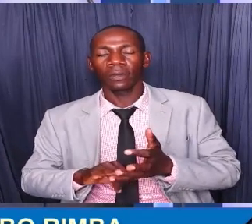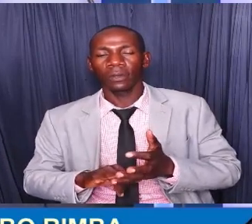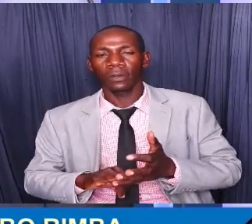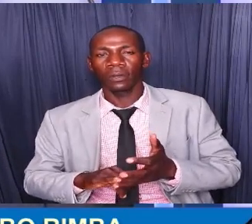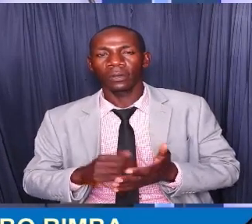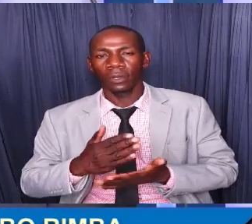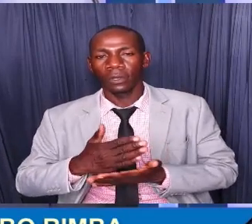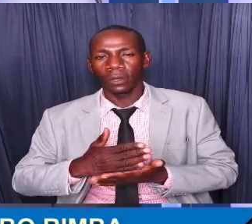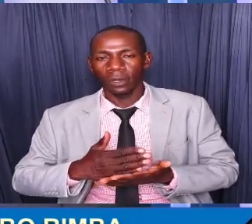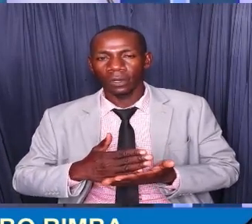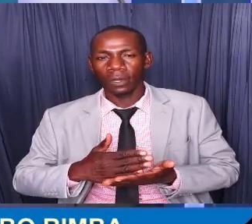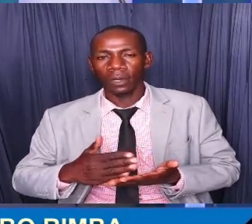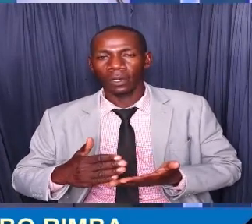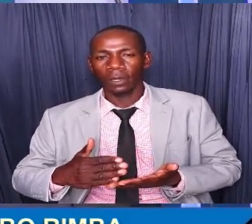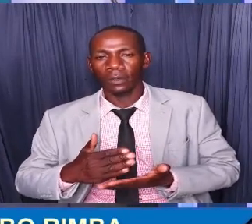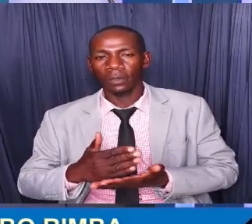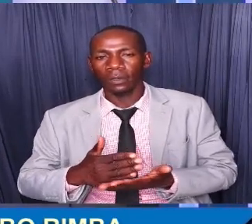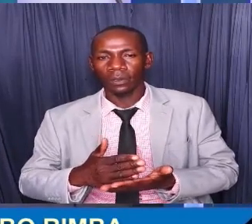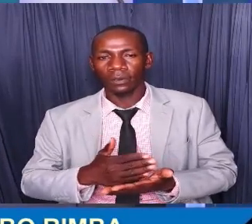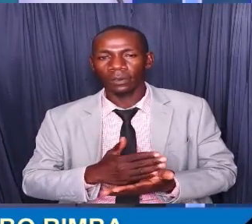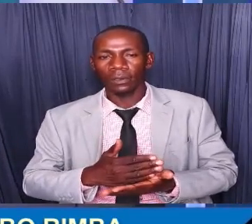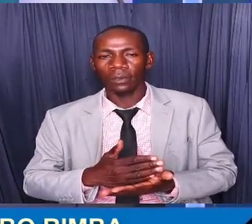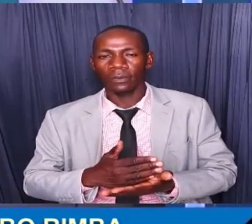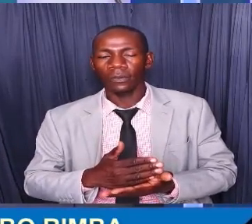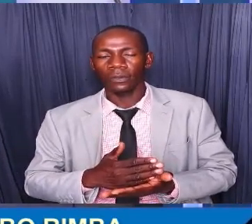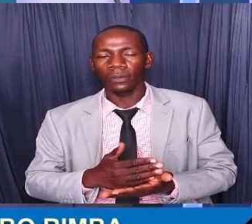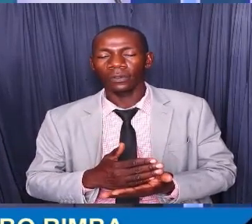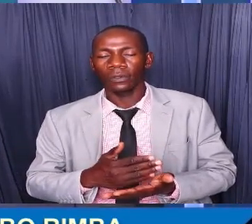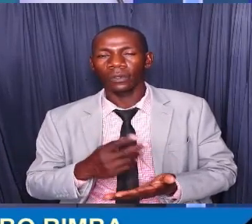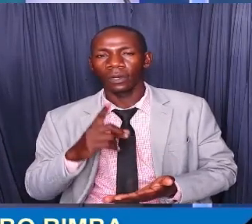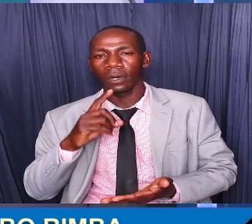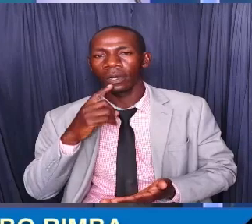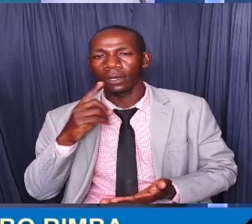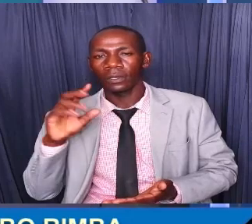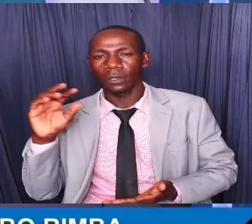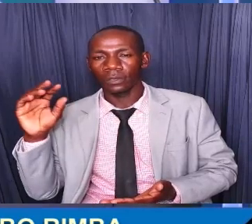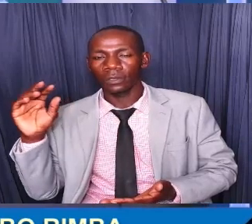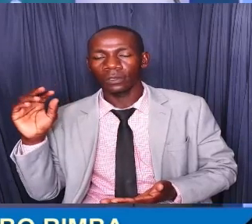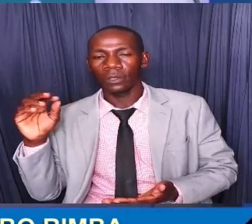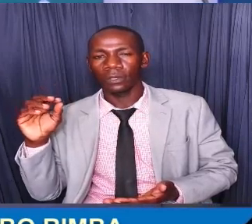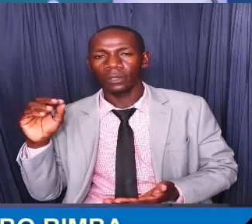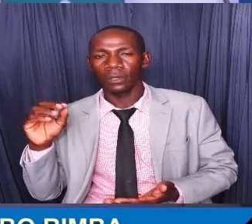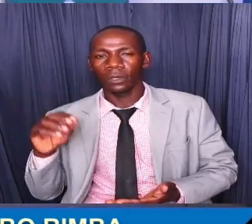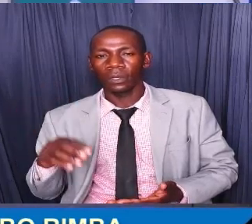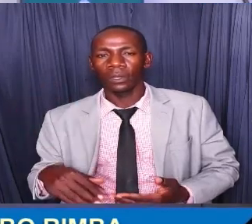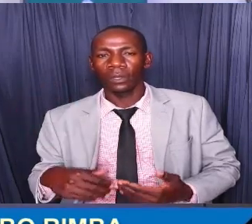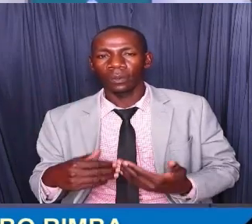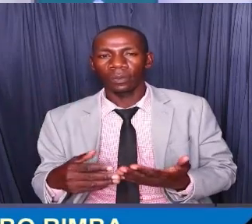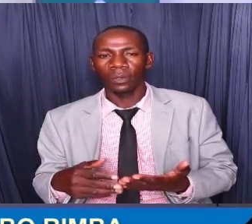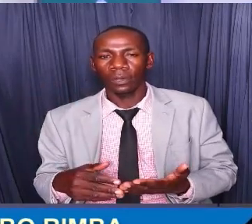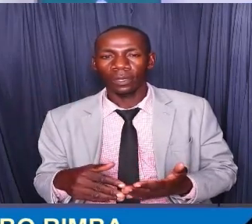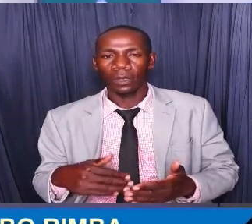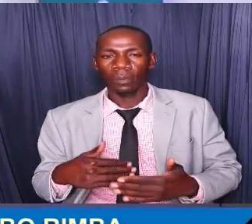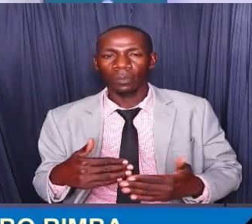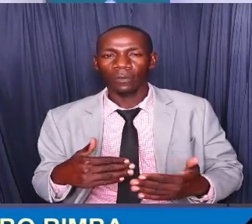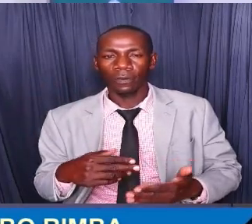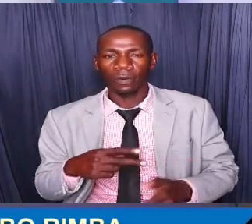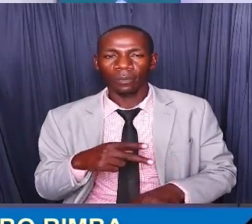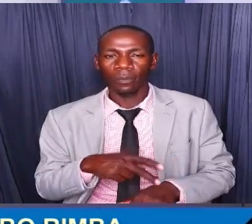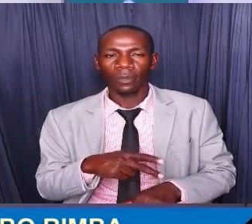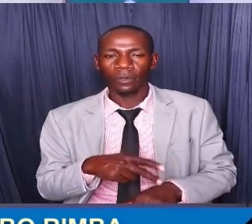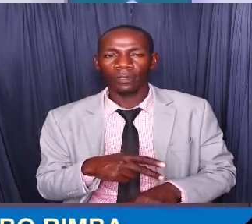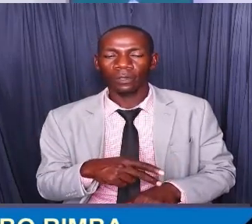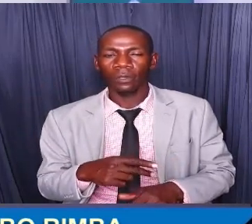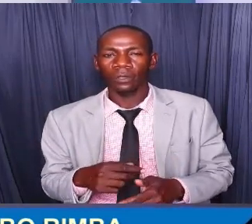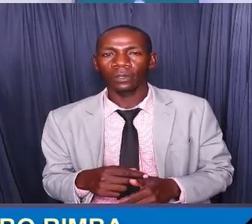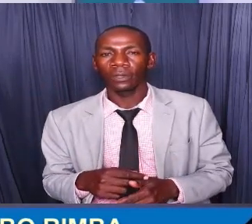some aside. Peleke laki moja hizi 50. Let's take this little 100,000, 50,000. Wakaleta miguuni mwa mtume Petro. And brought it before the feet